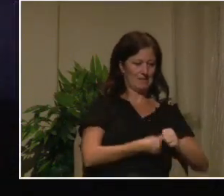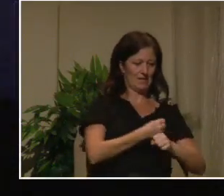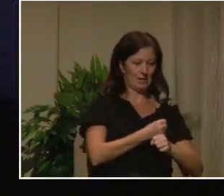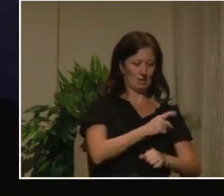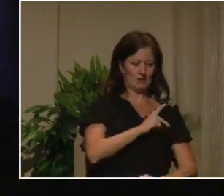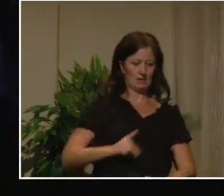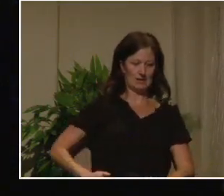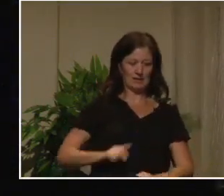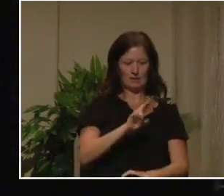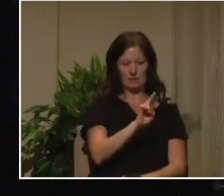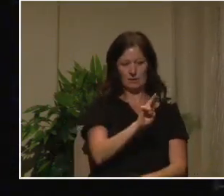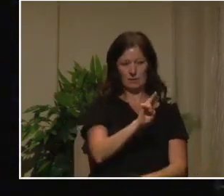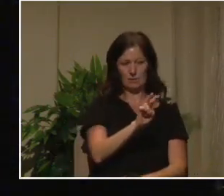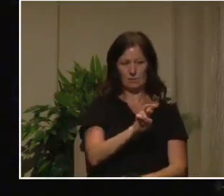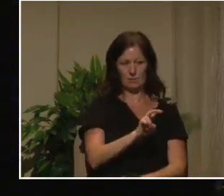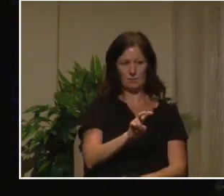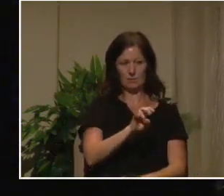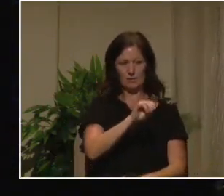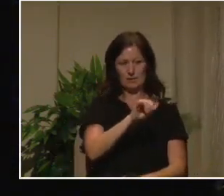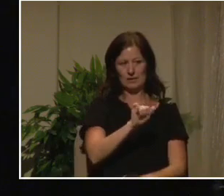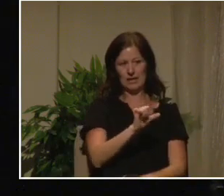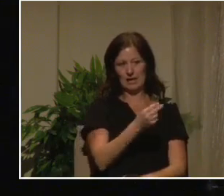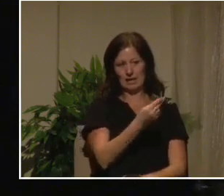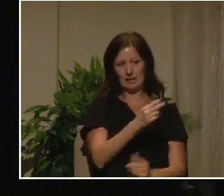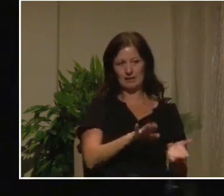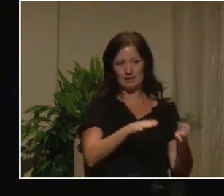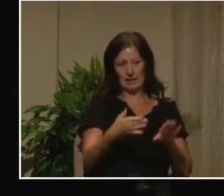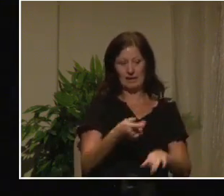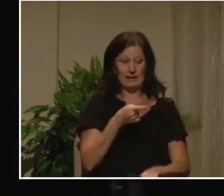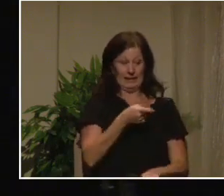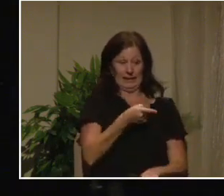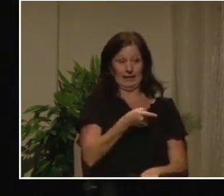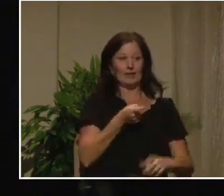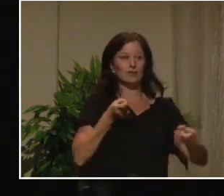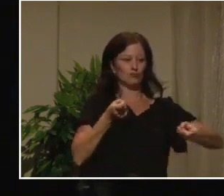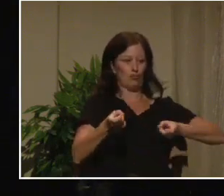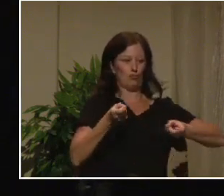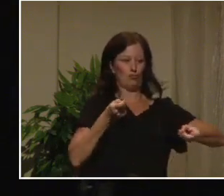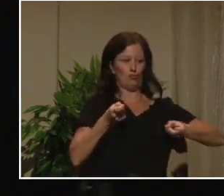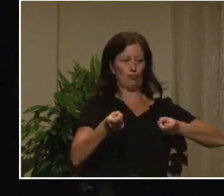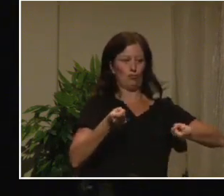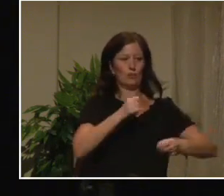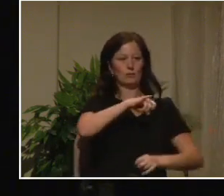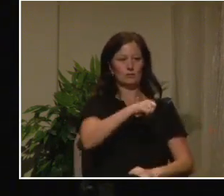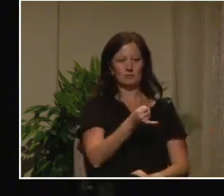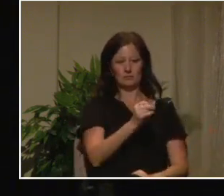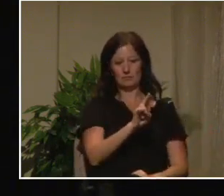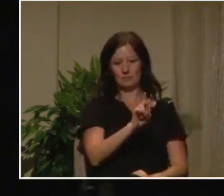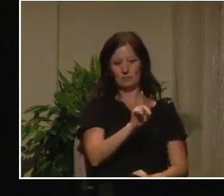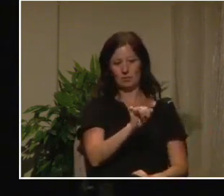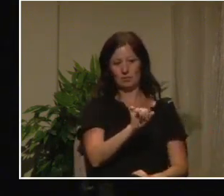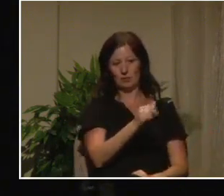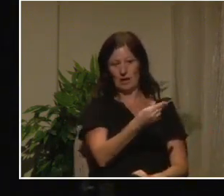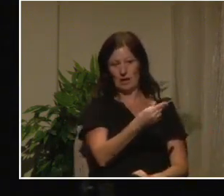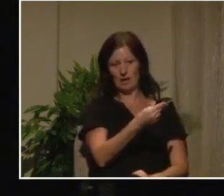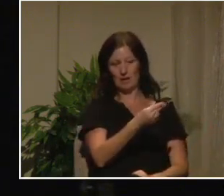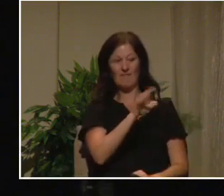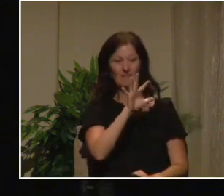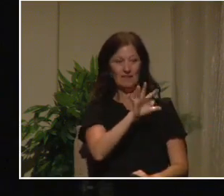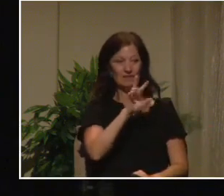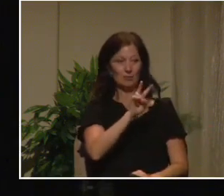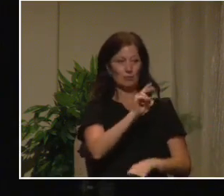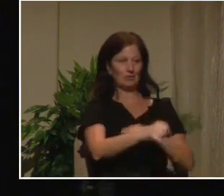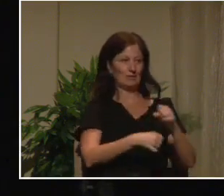Uzziah died, Uzziah had reigned in Israel or in Judah for 52